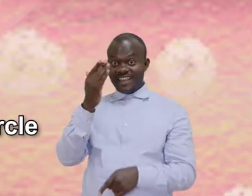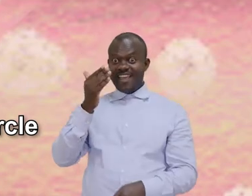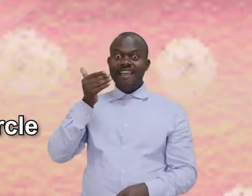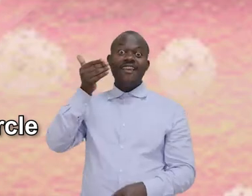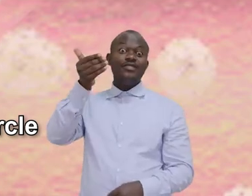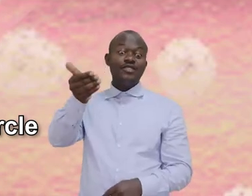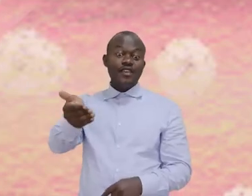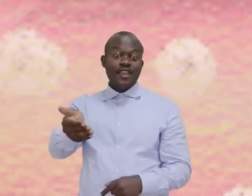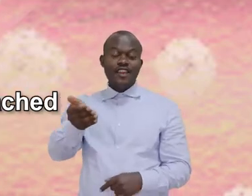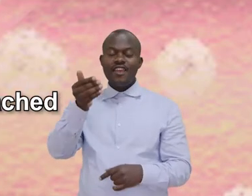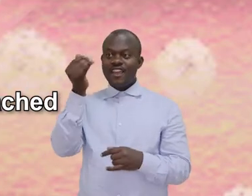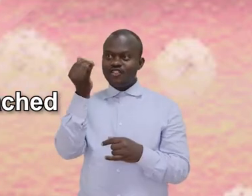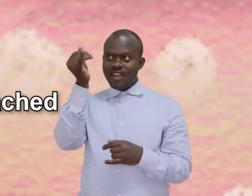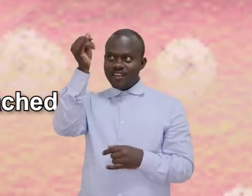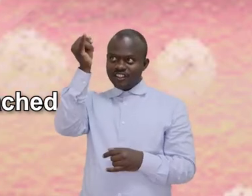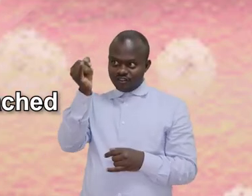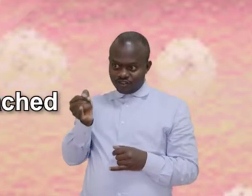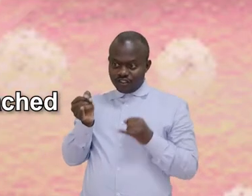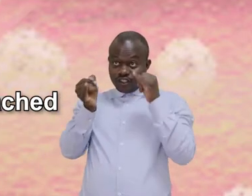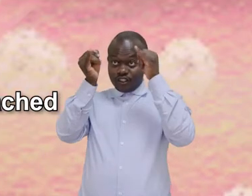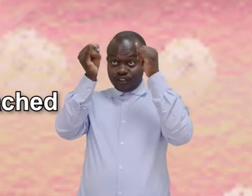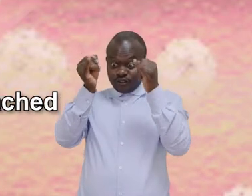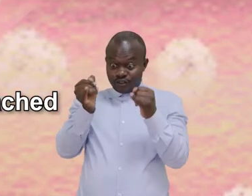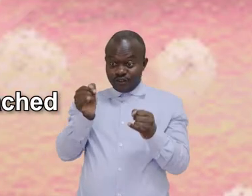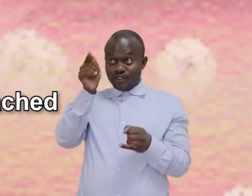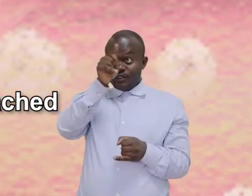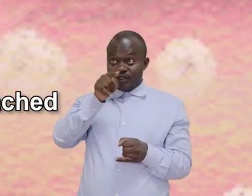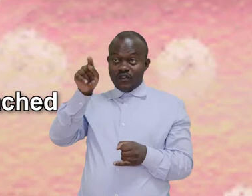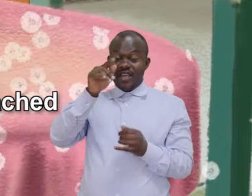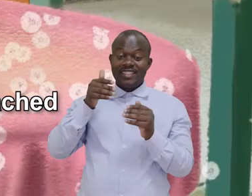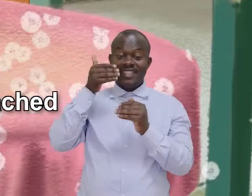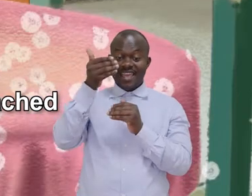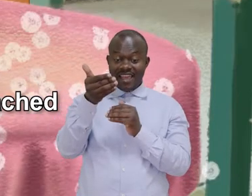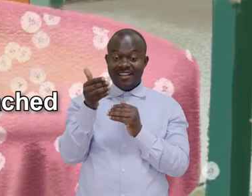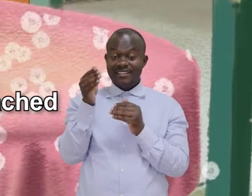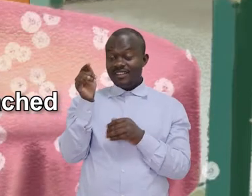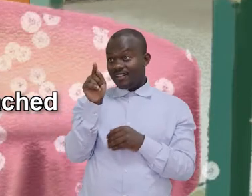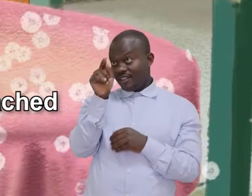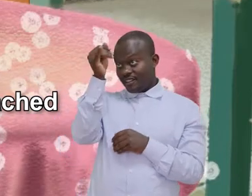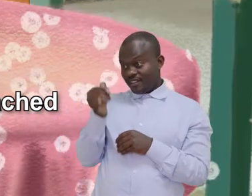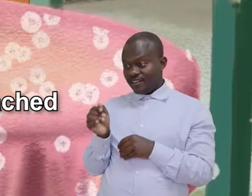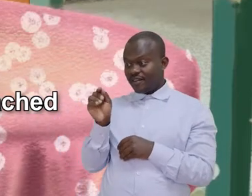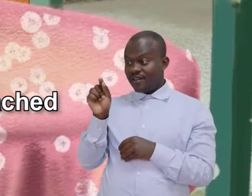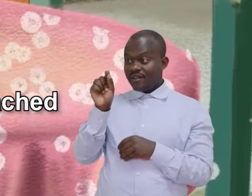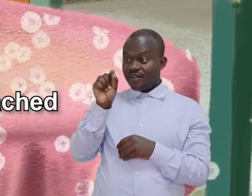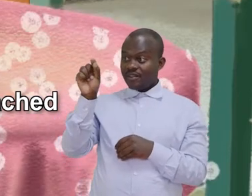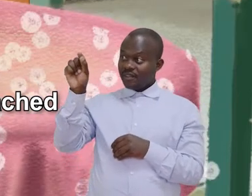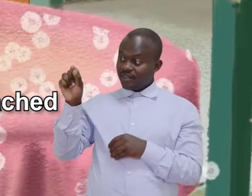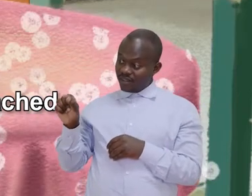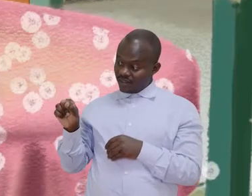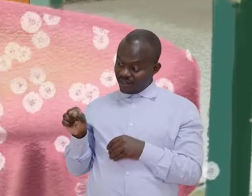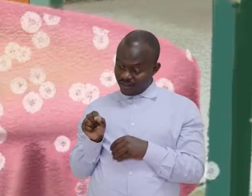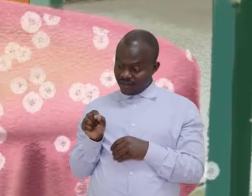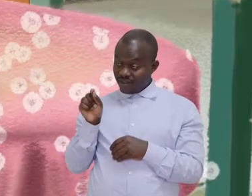the circle. And on the right side, I write half a circle attached to a cup to make